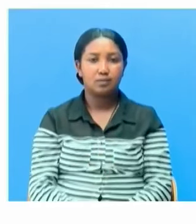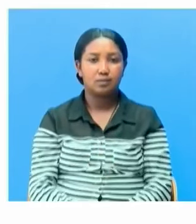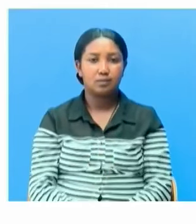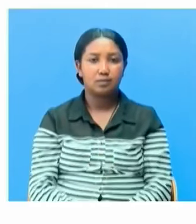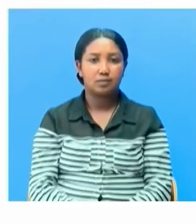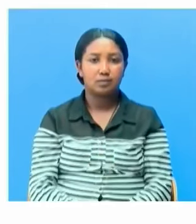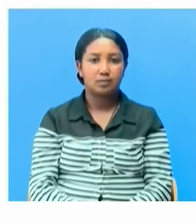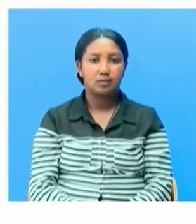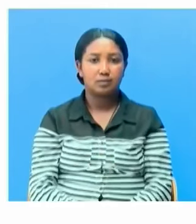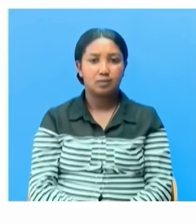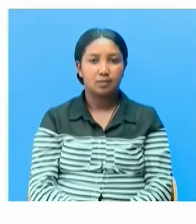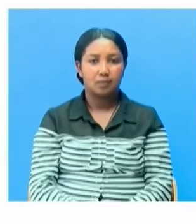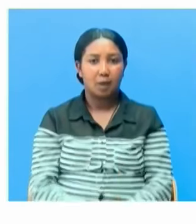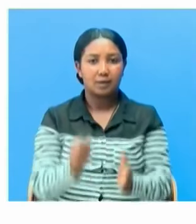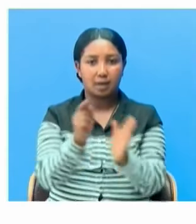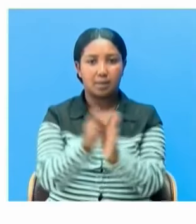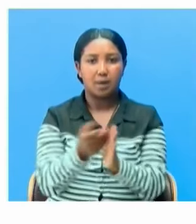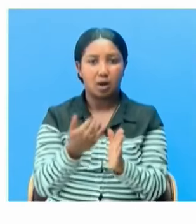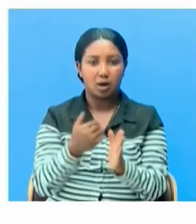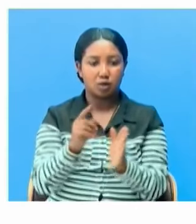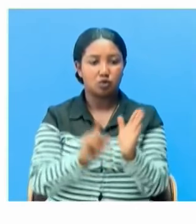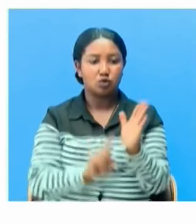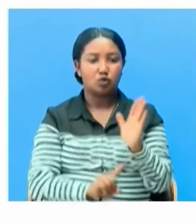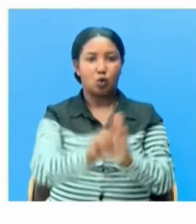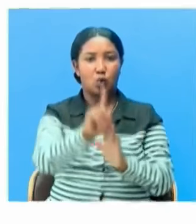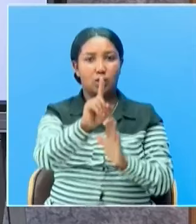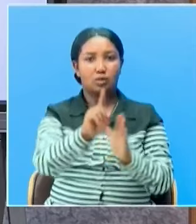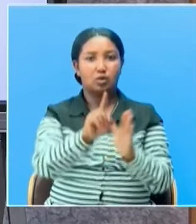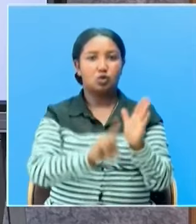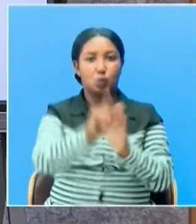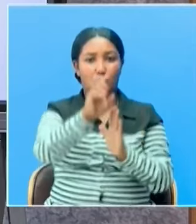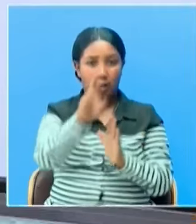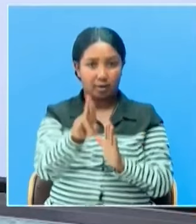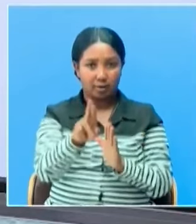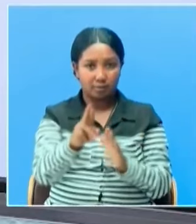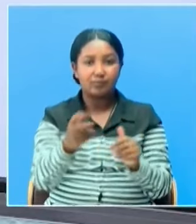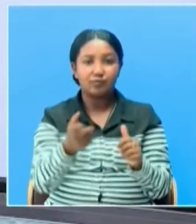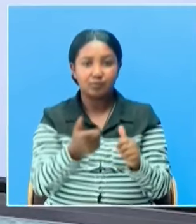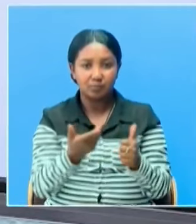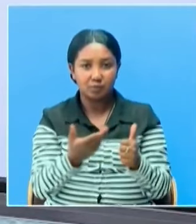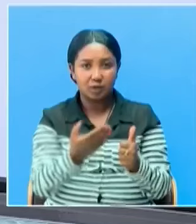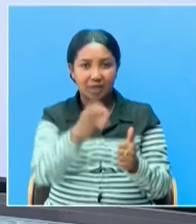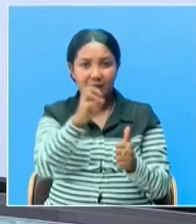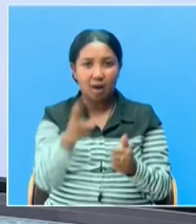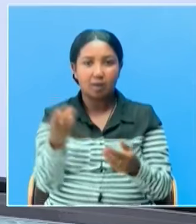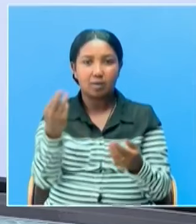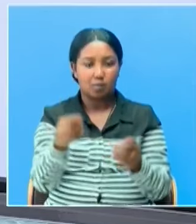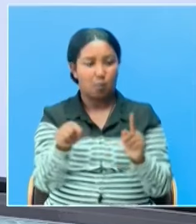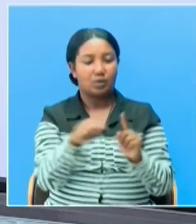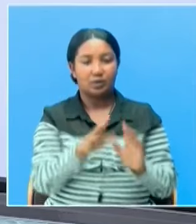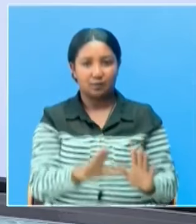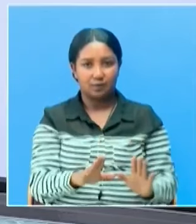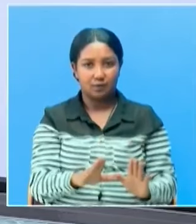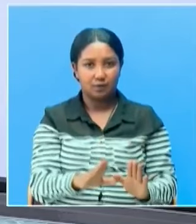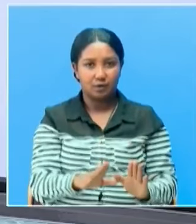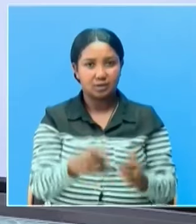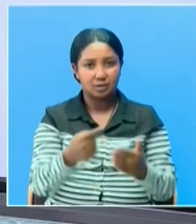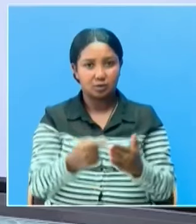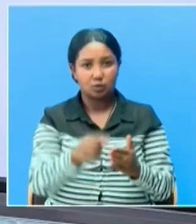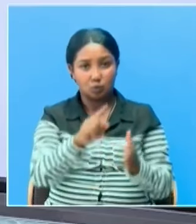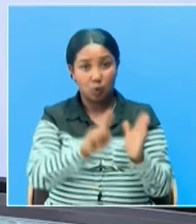here are the example. Tall, taller. This one is positive. This one